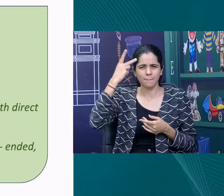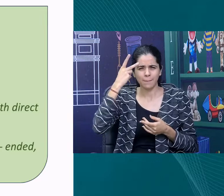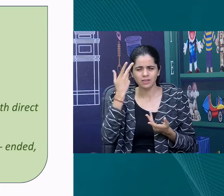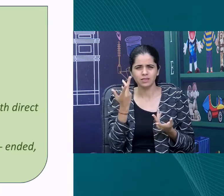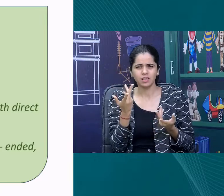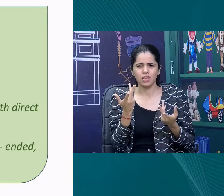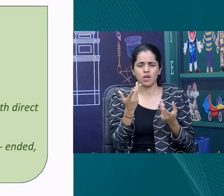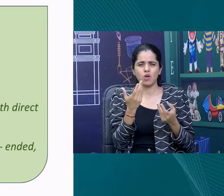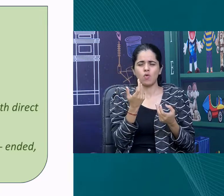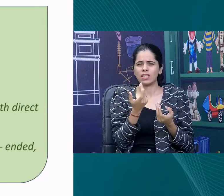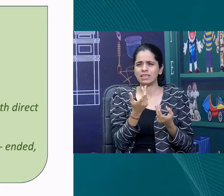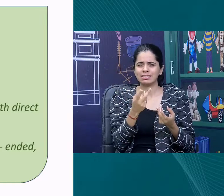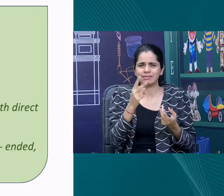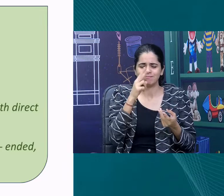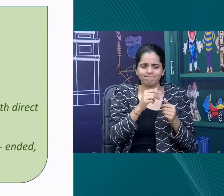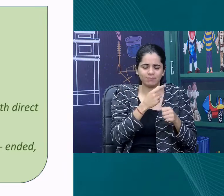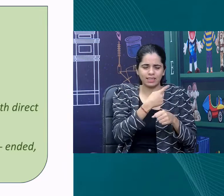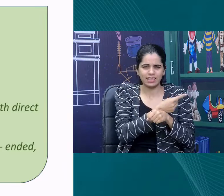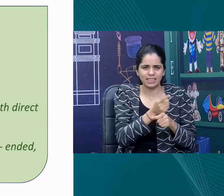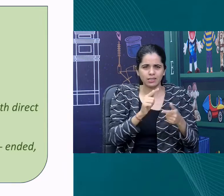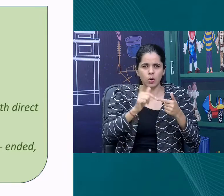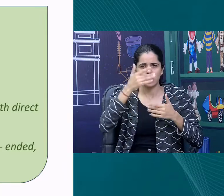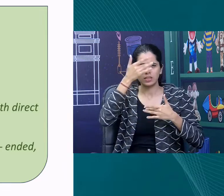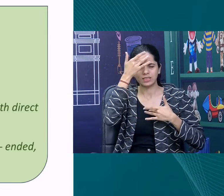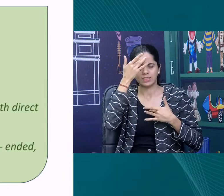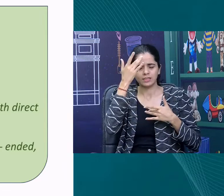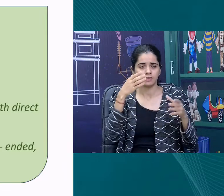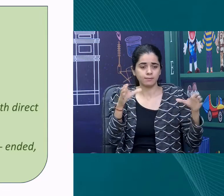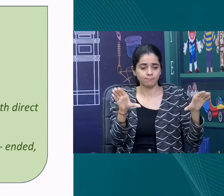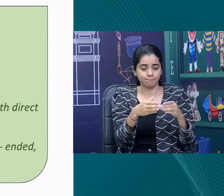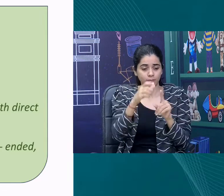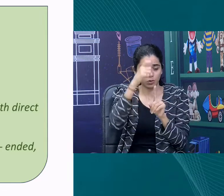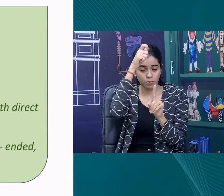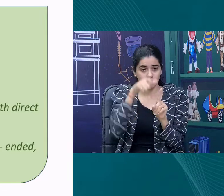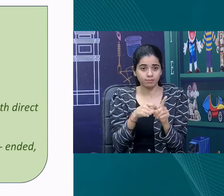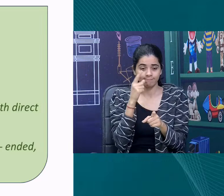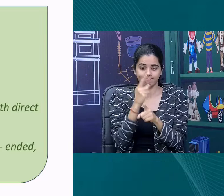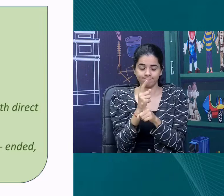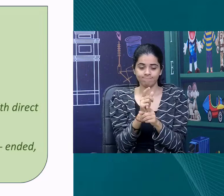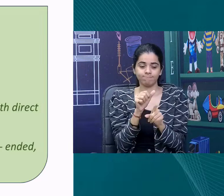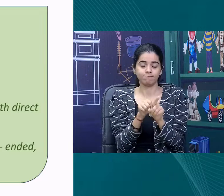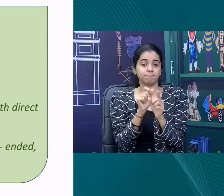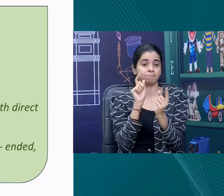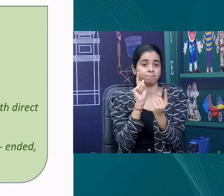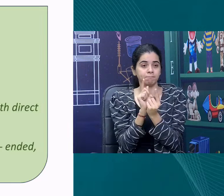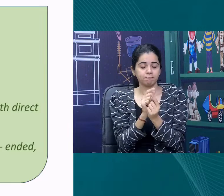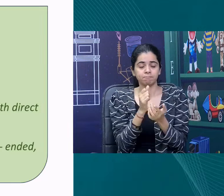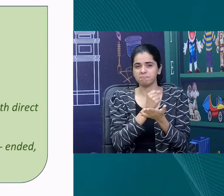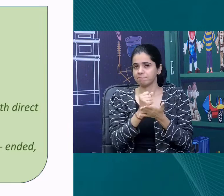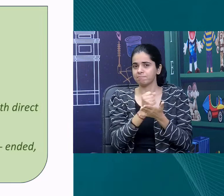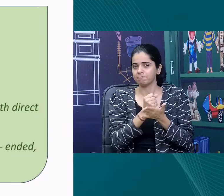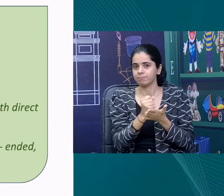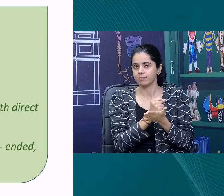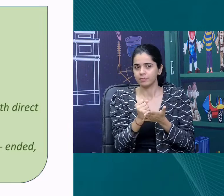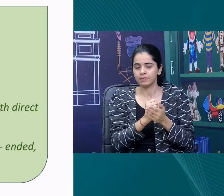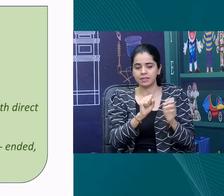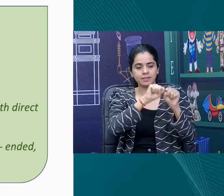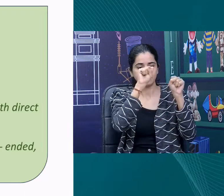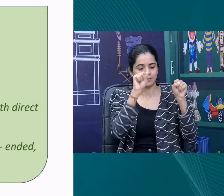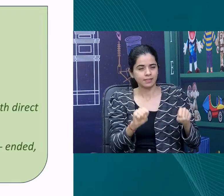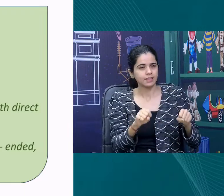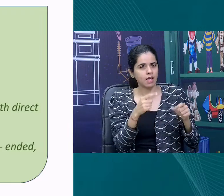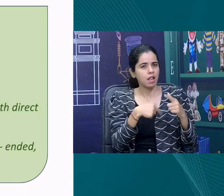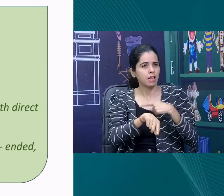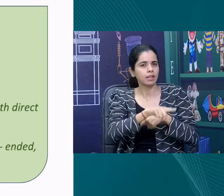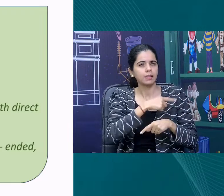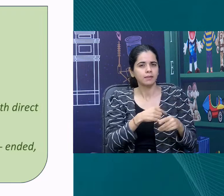their learning. And so they need more personal attention, personal instruction, a lot of practice and structured curriculum with